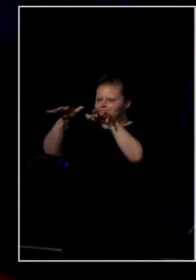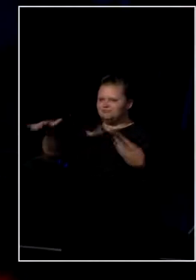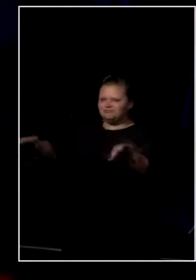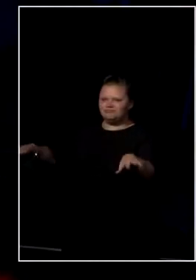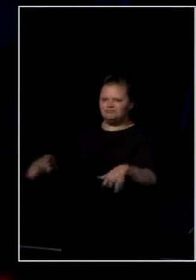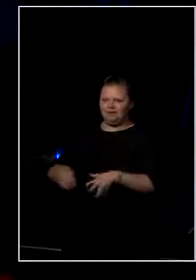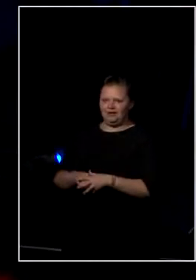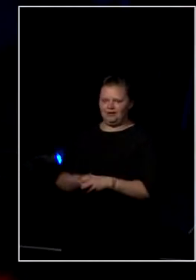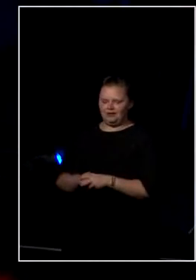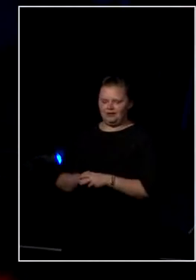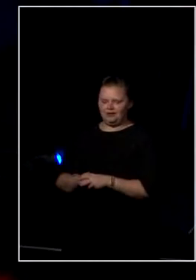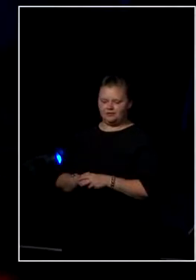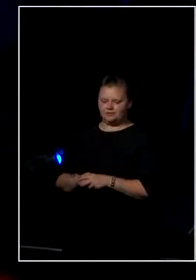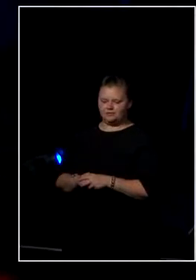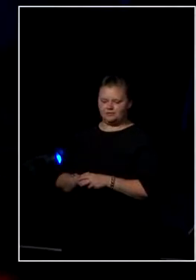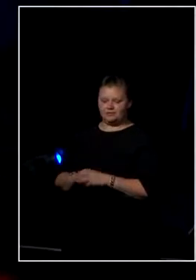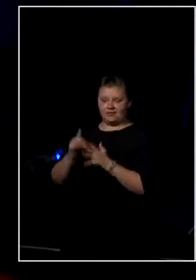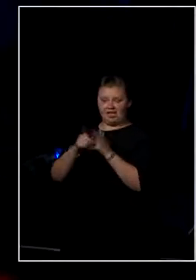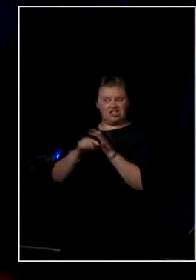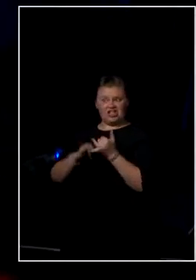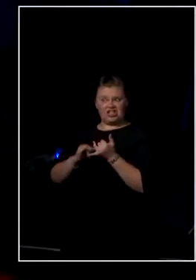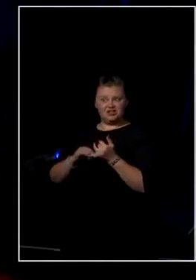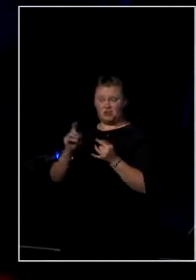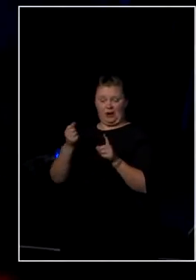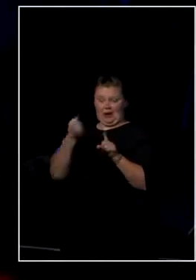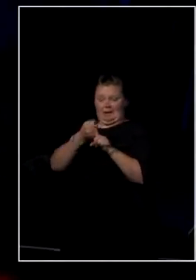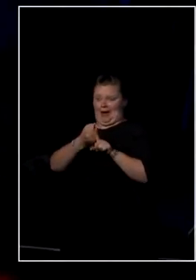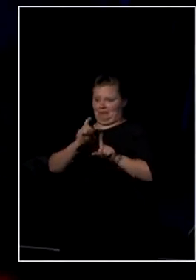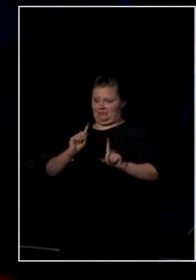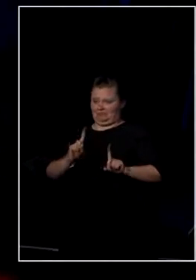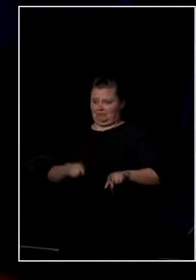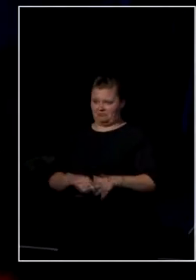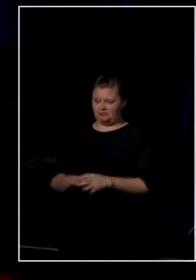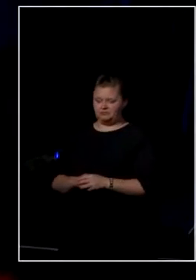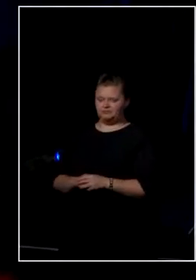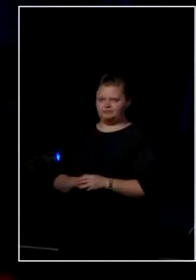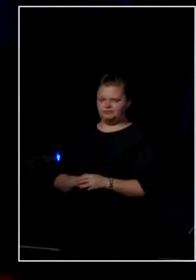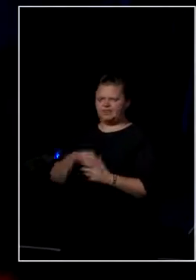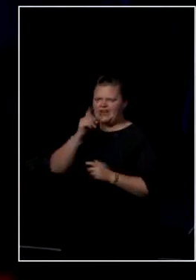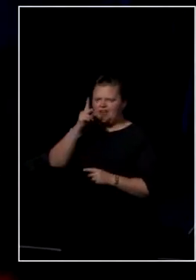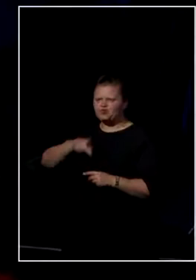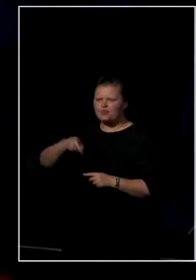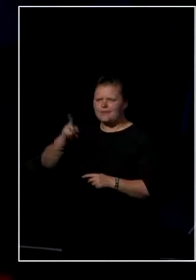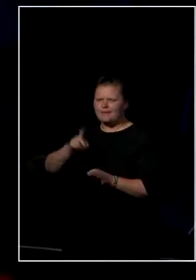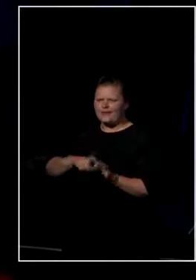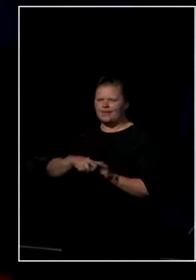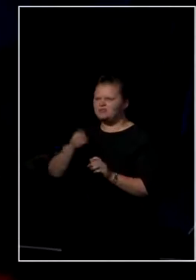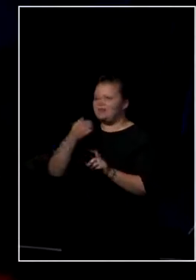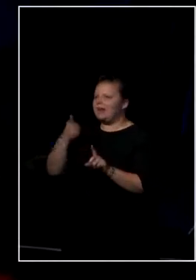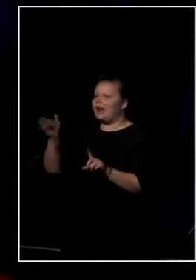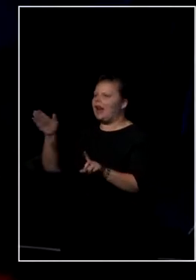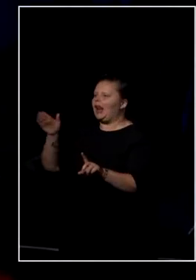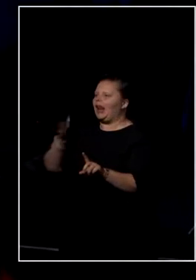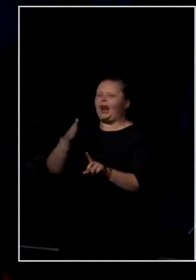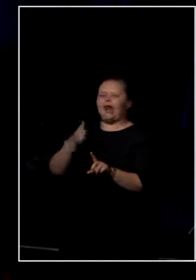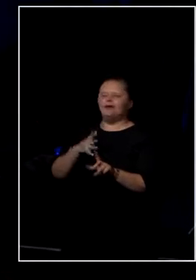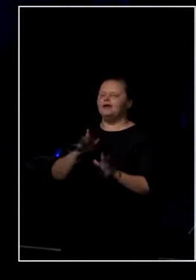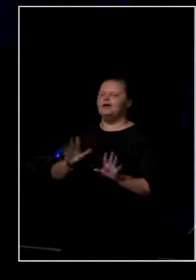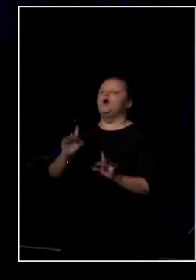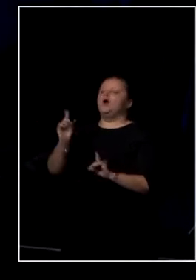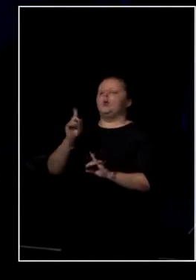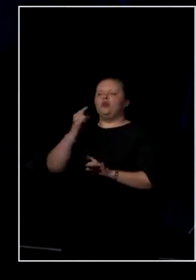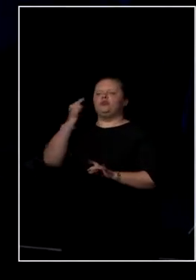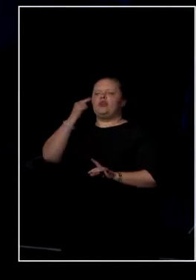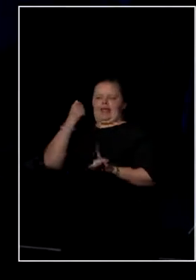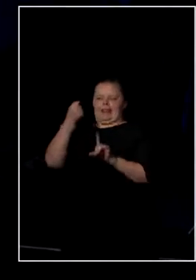far more widely. Jess, your thoughts? Can you repeat that? Yeah, that was a ramble. But my question was, what do you